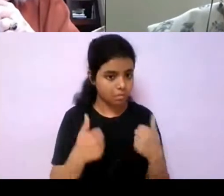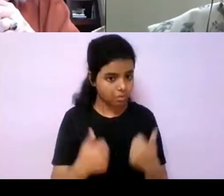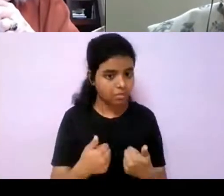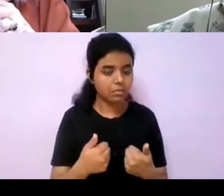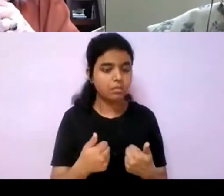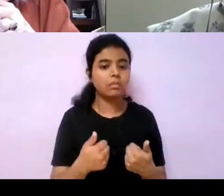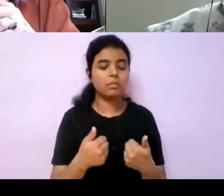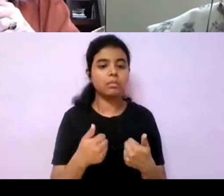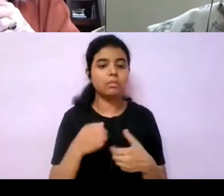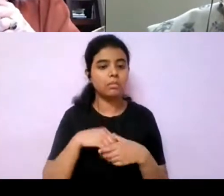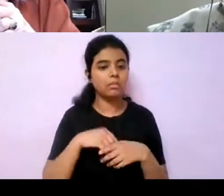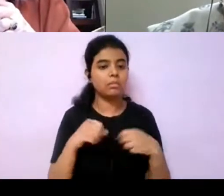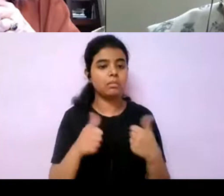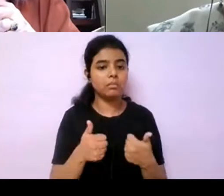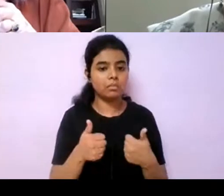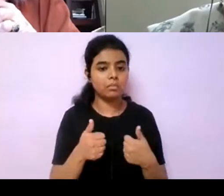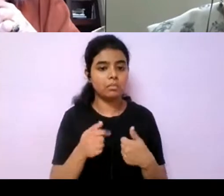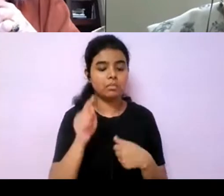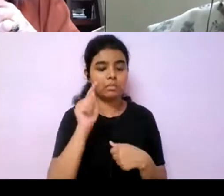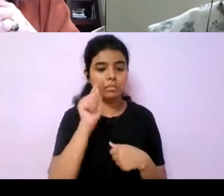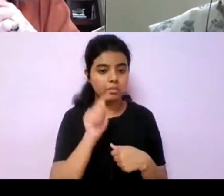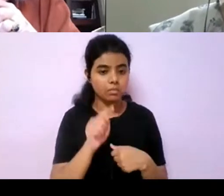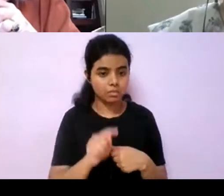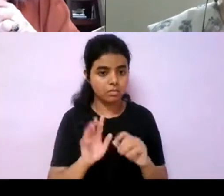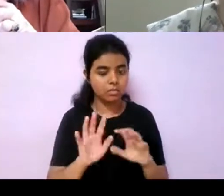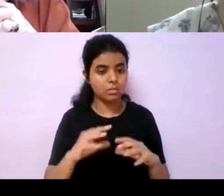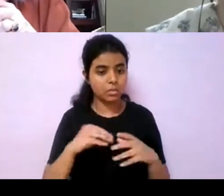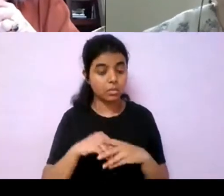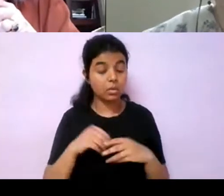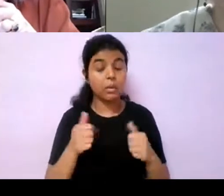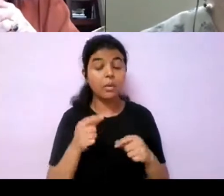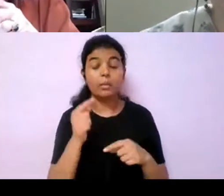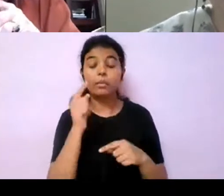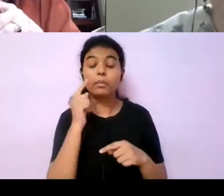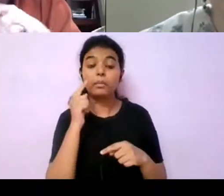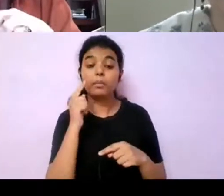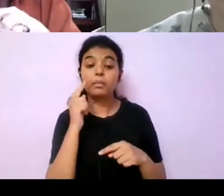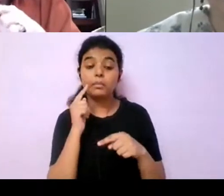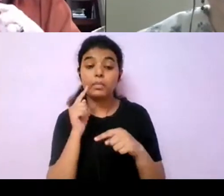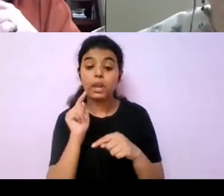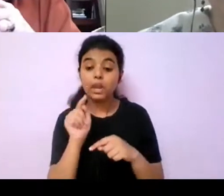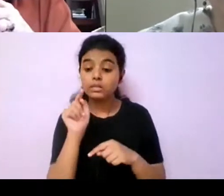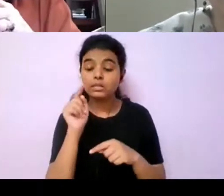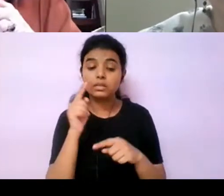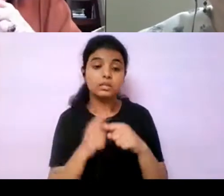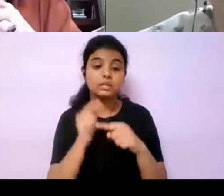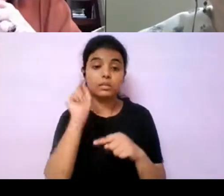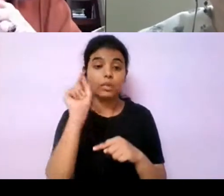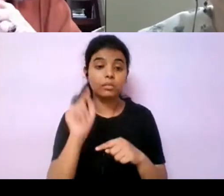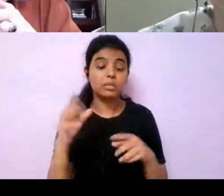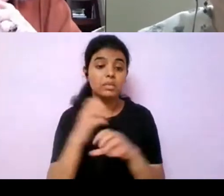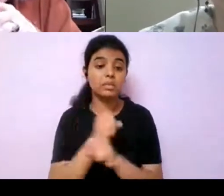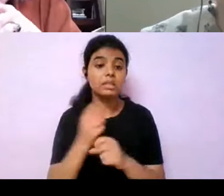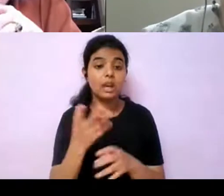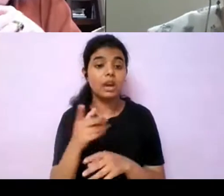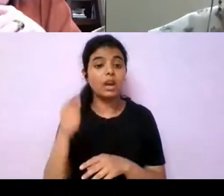are, and where one can let go a bit, where one can let go.